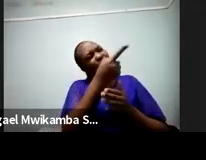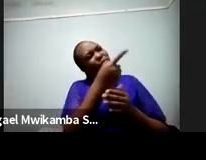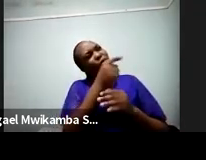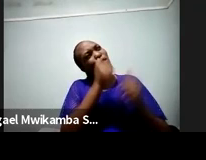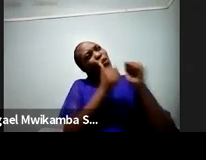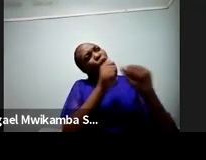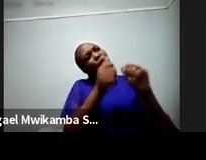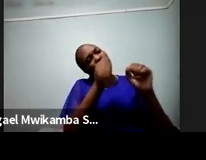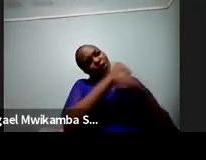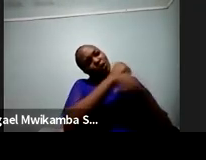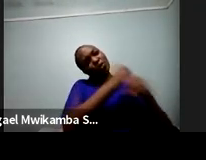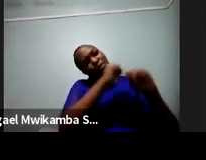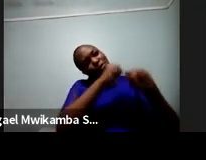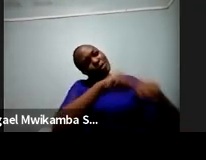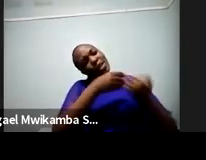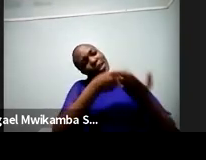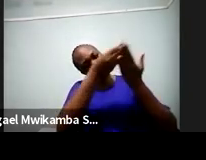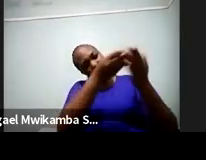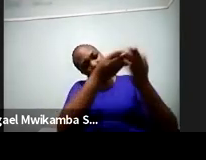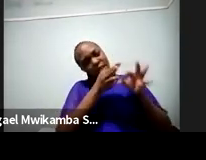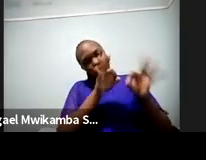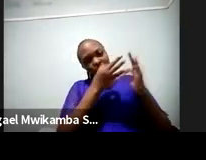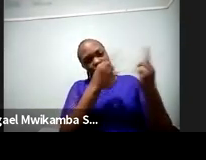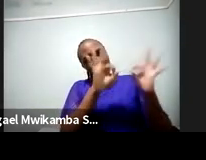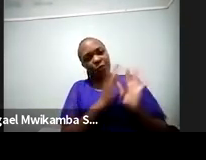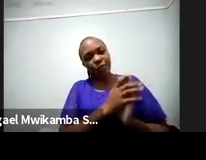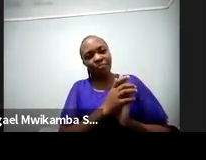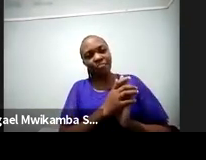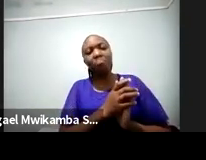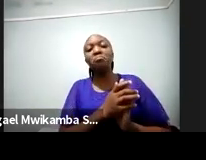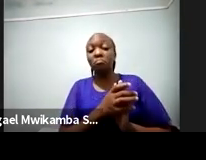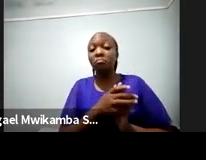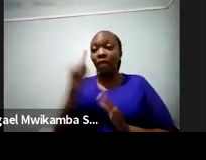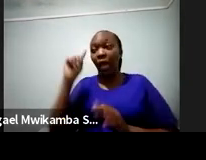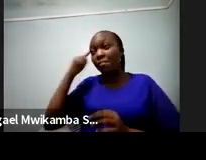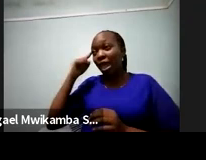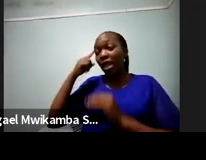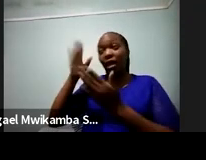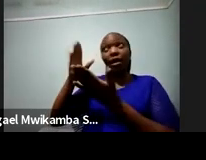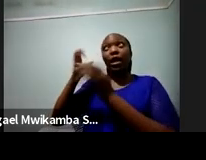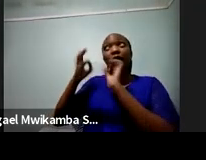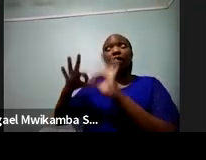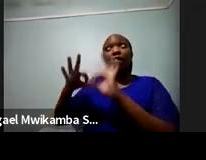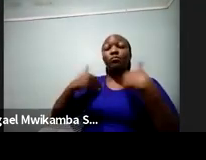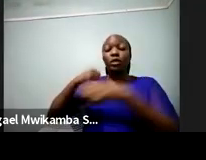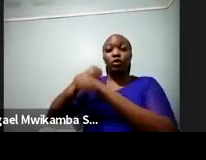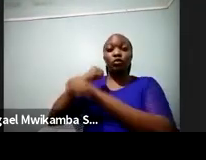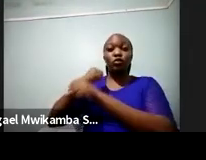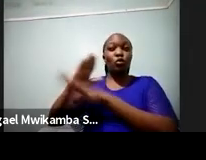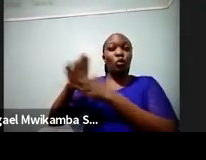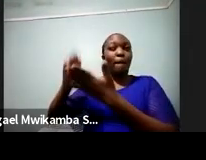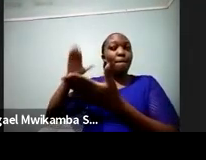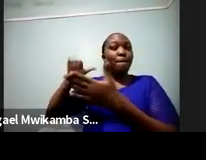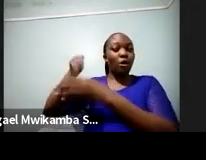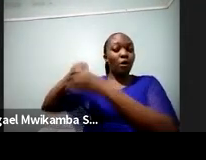I think more of investing rather than saving. Okay. Yeah, so I prefer actually investing than